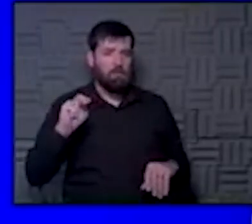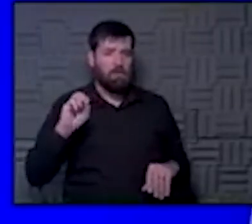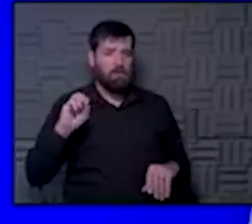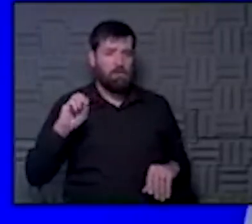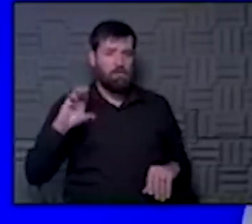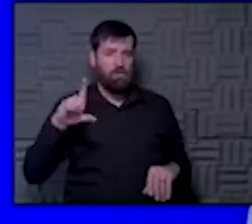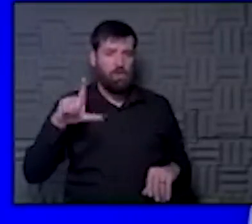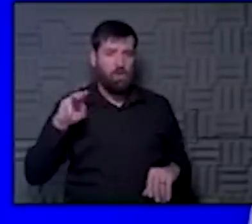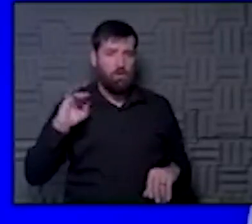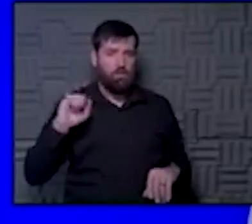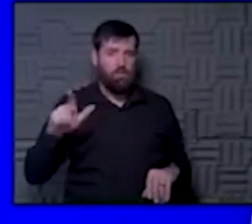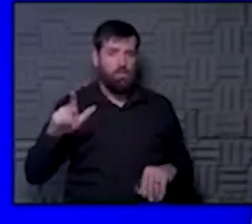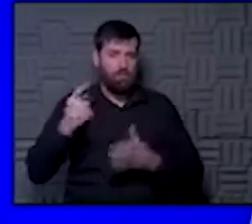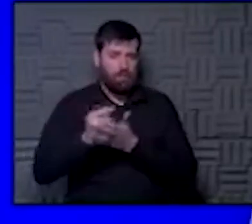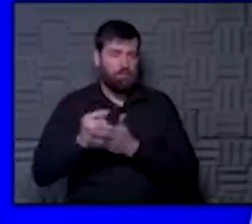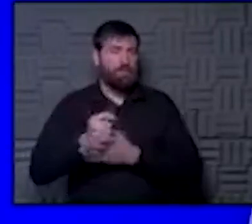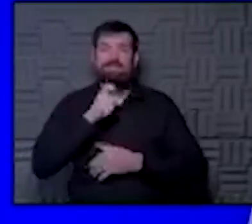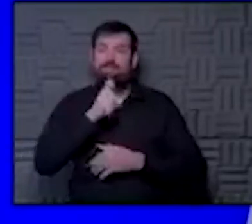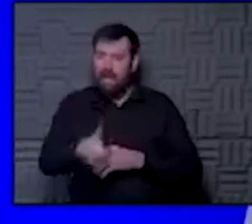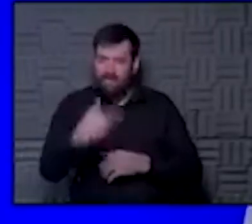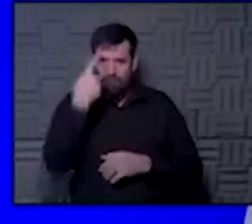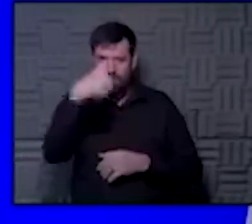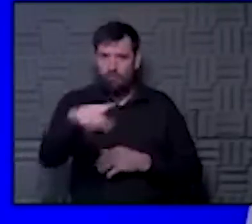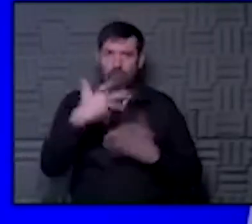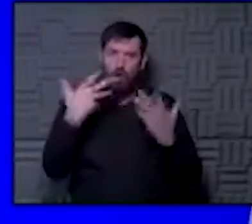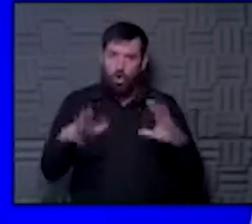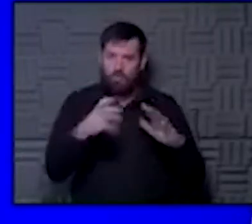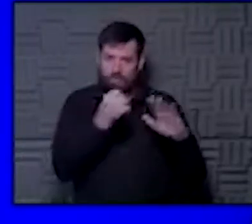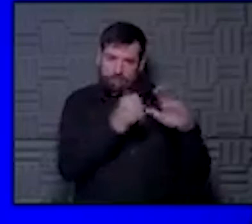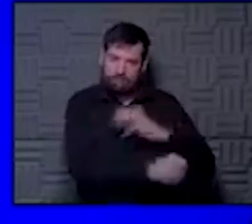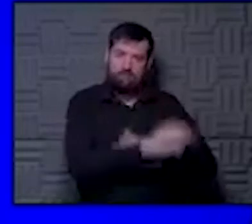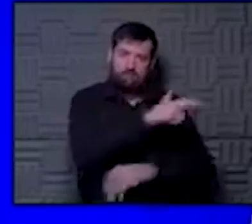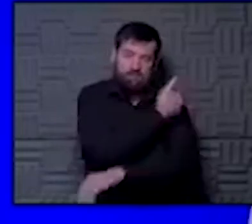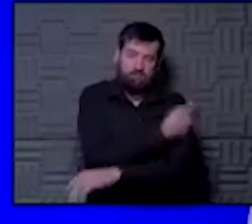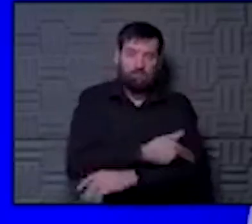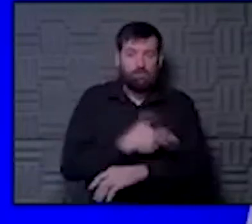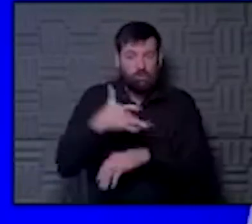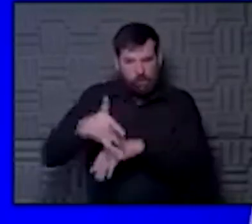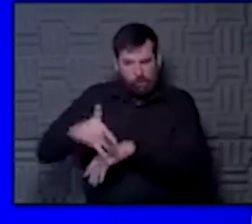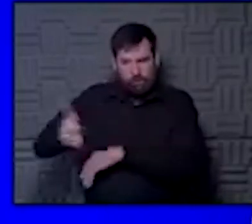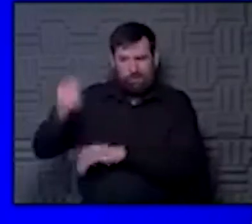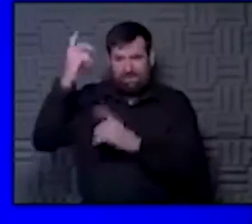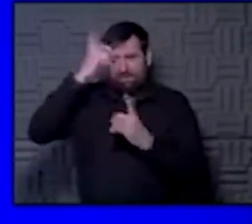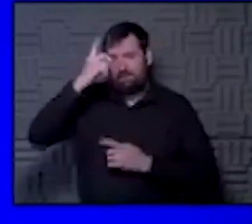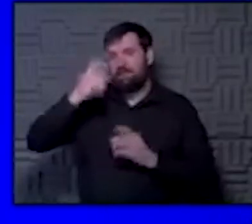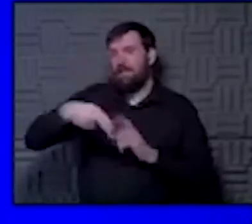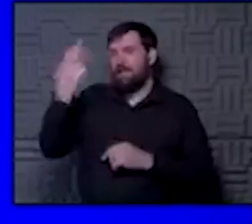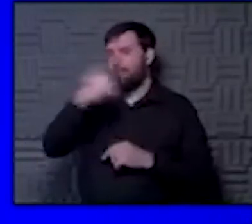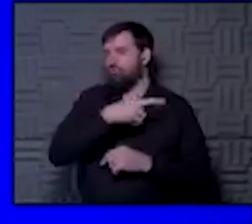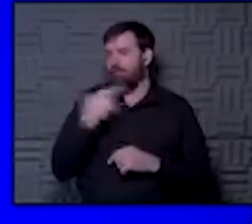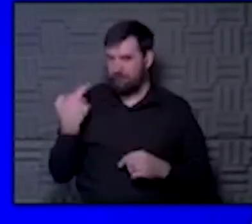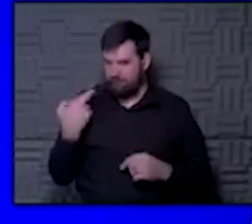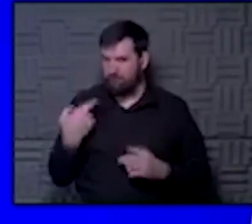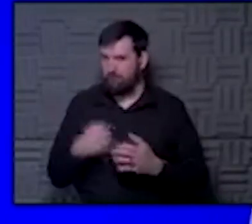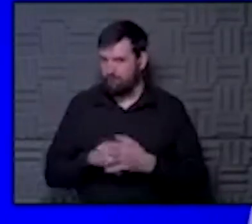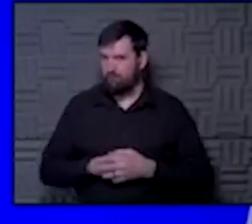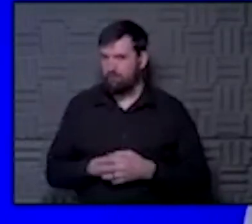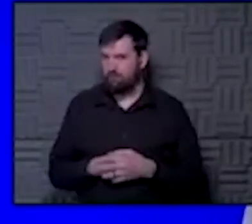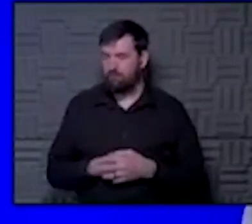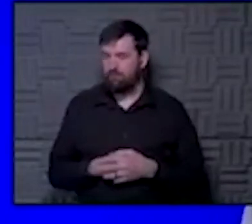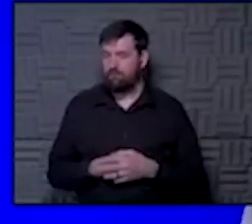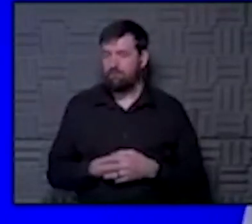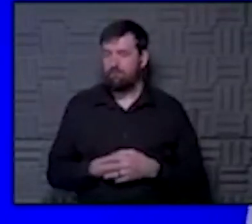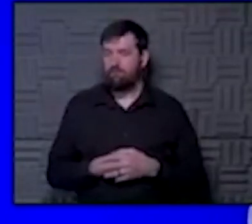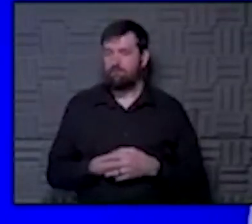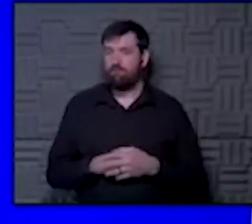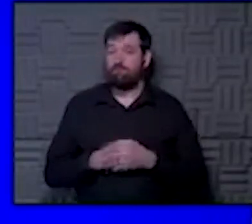is not for patients who are hospitalized. This is for patients who are in the early stages of disease who have a higher risk of hospitalization.